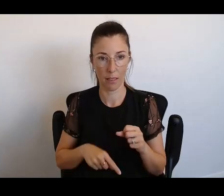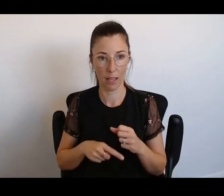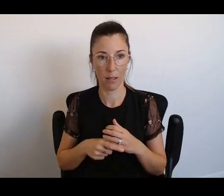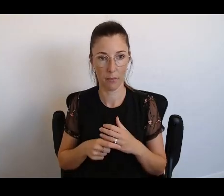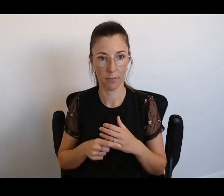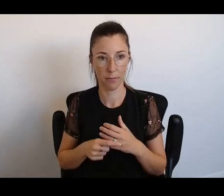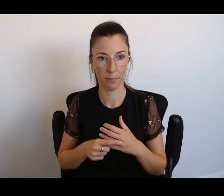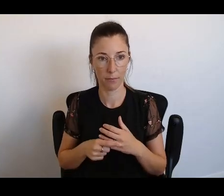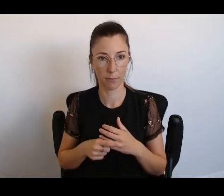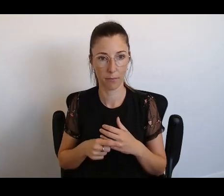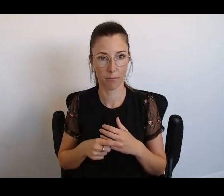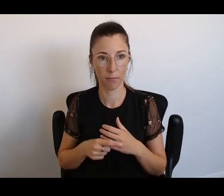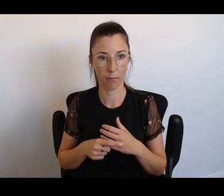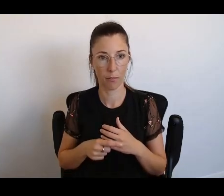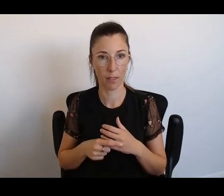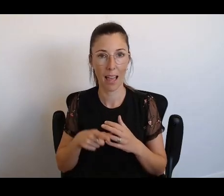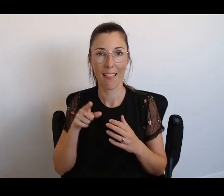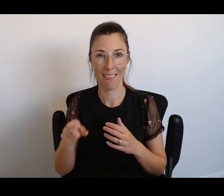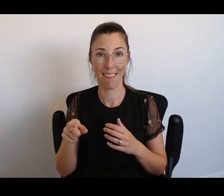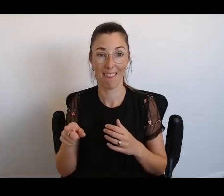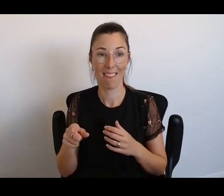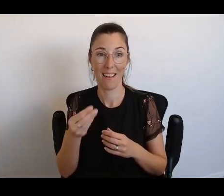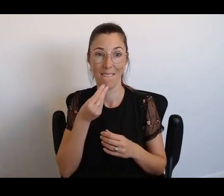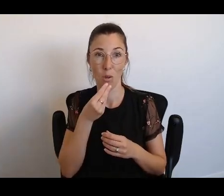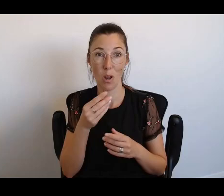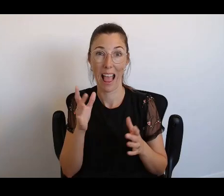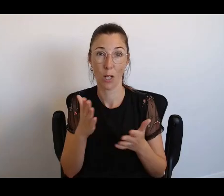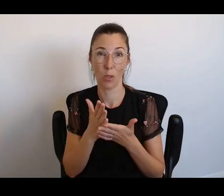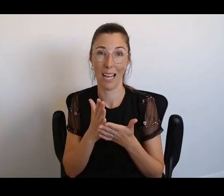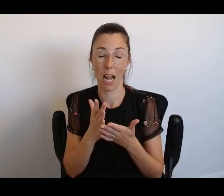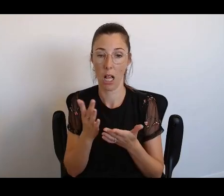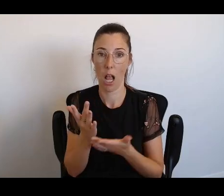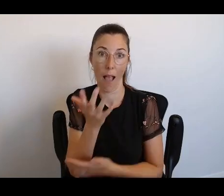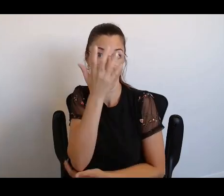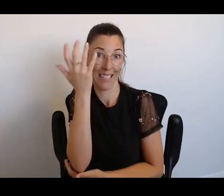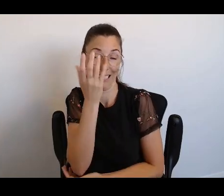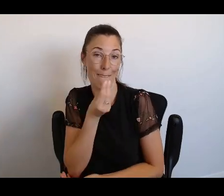When food's really fancy, a delicacy. Yeah, goanna eggs, a delicacy.